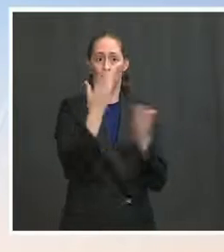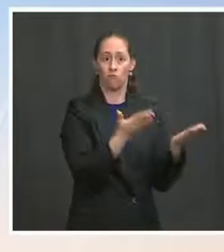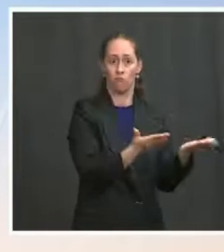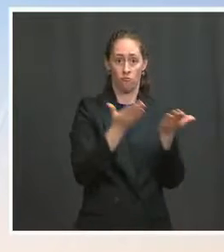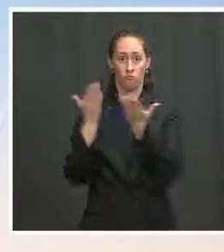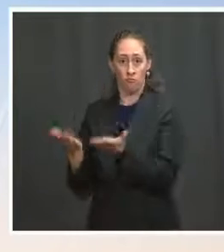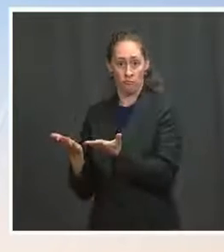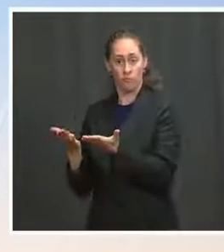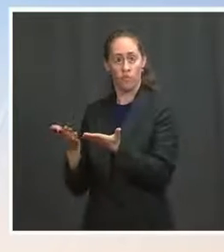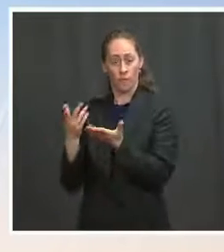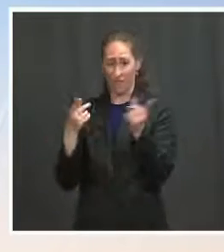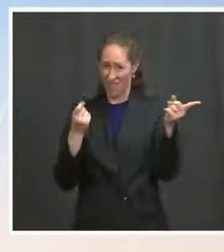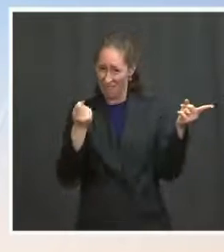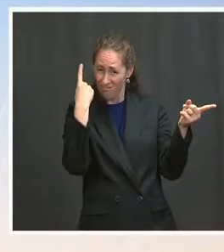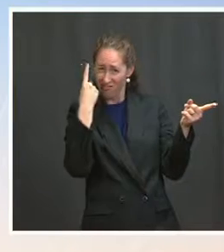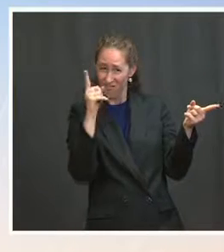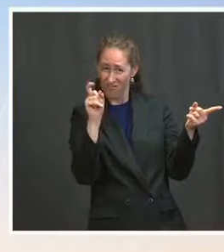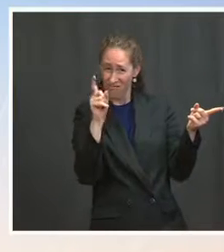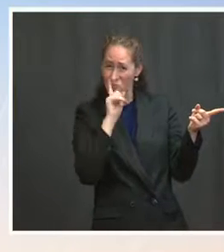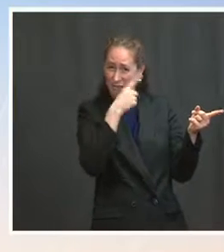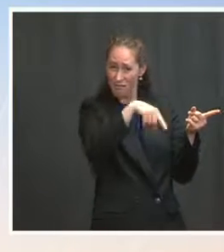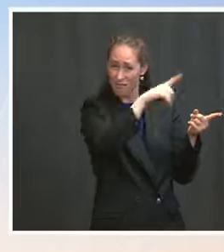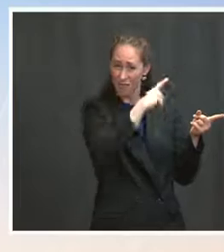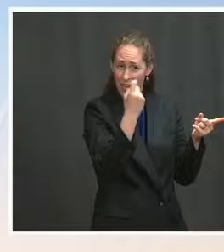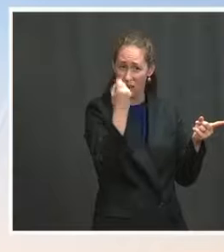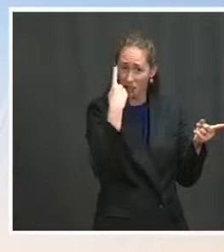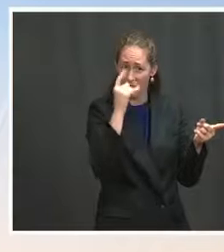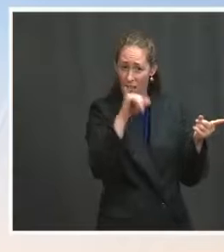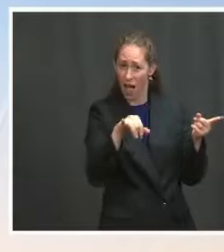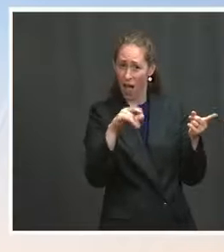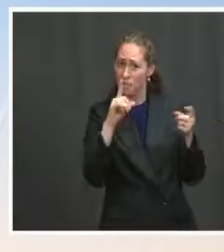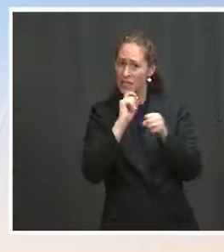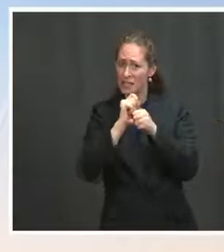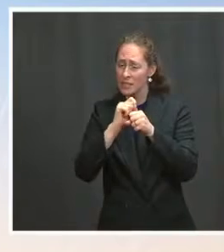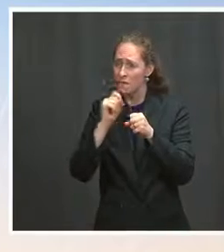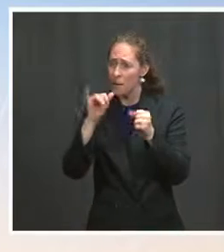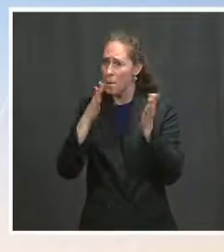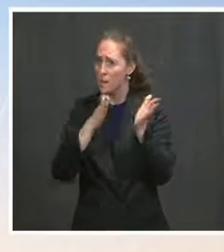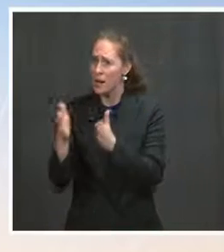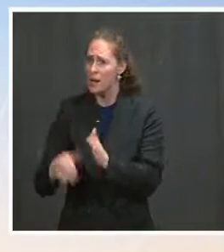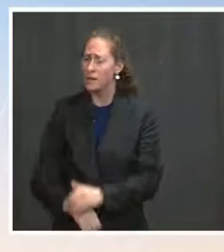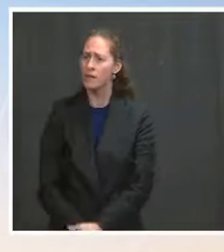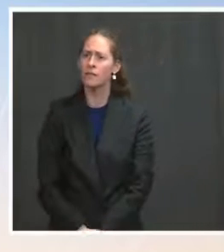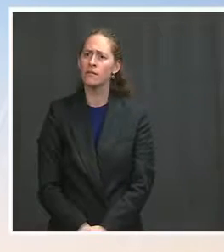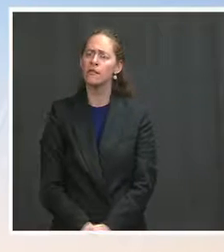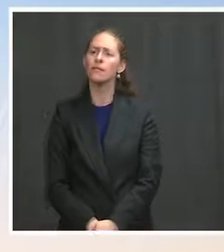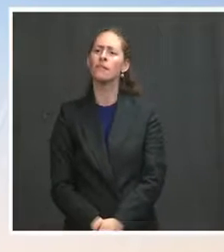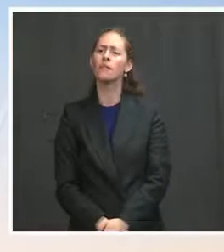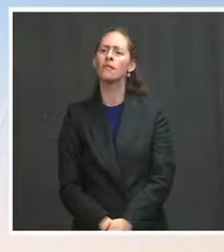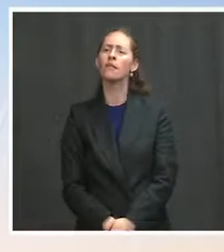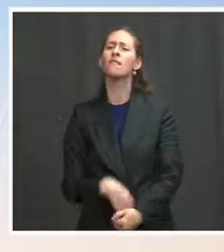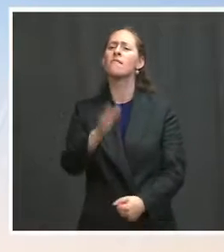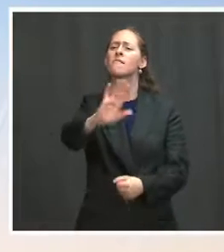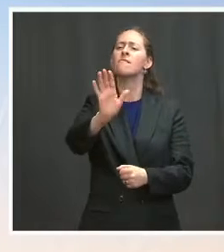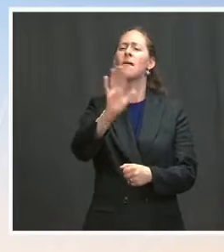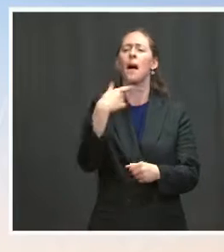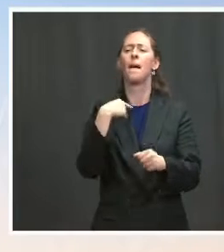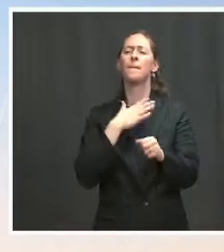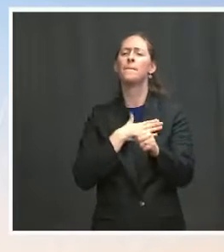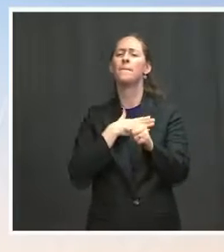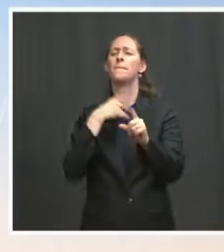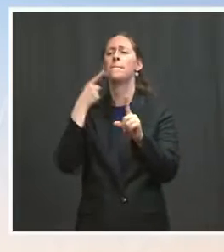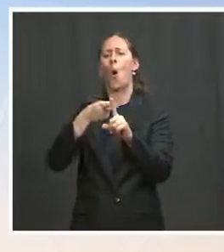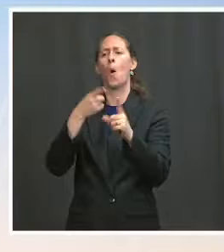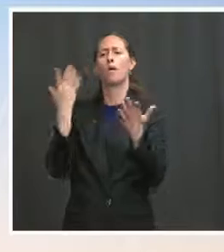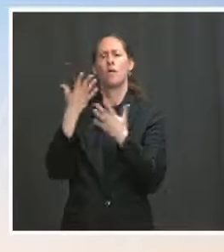an understanding to the president that that would happen? Well, Jackie, I think the point I was trying to make earlier is that it's something the president stated publicly many times,